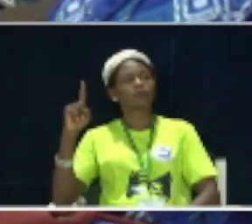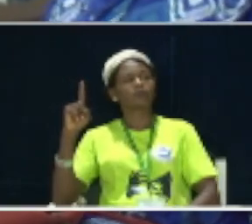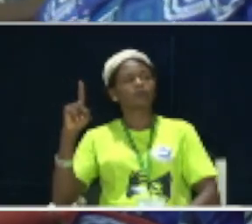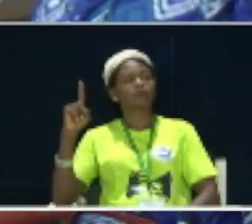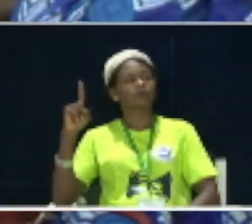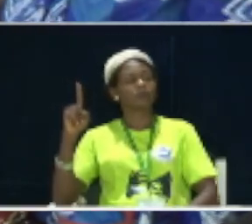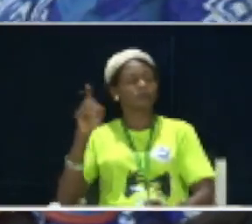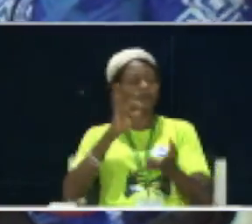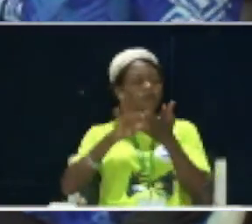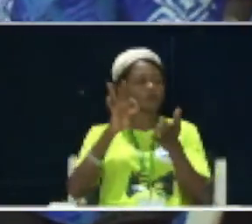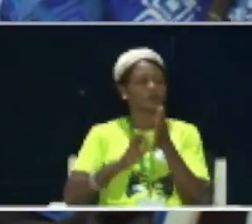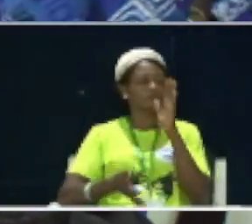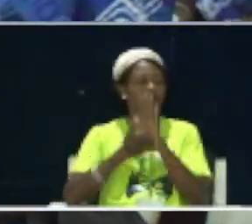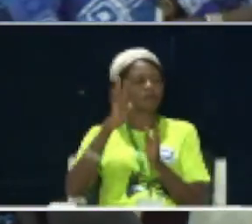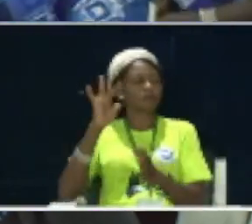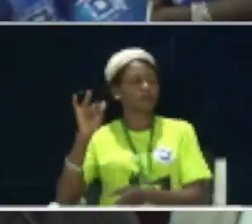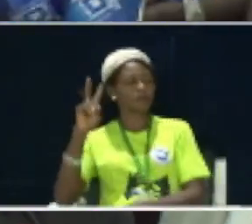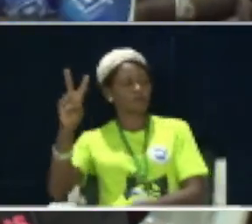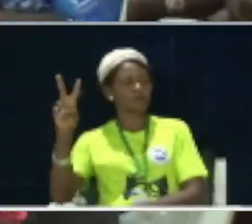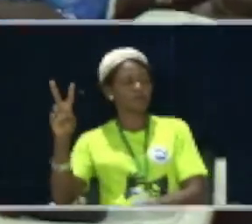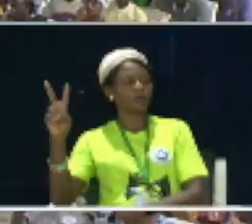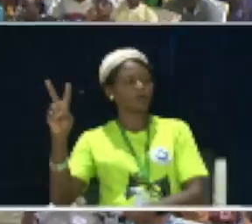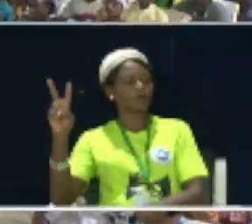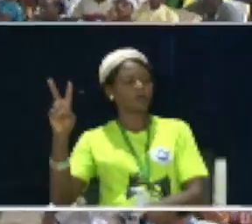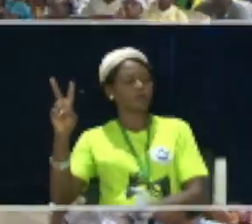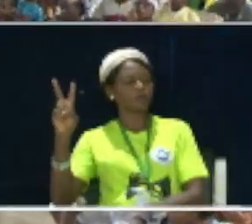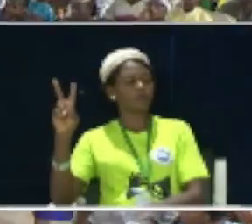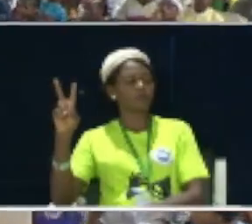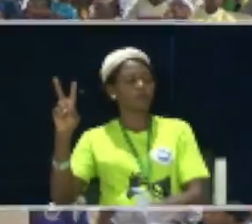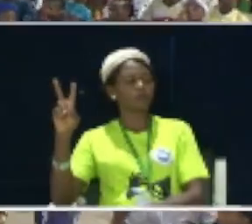And come quickly. 2.